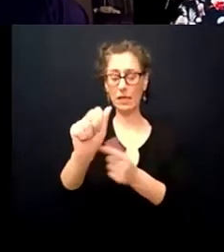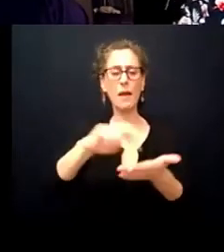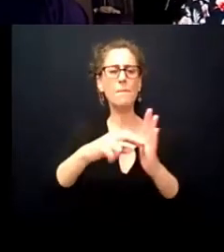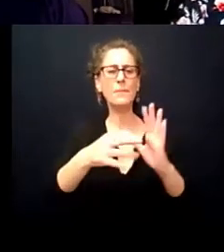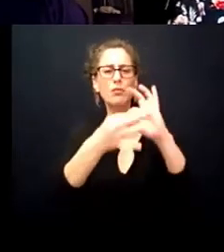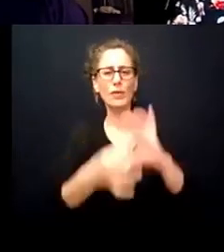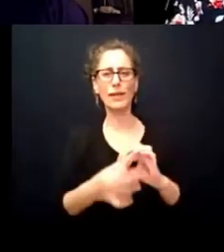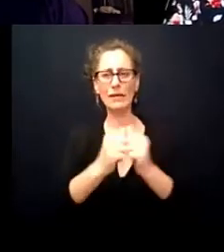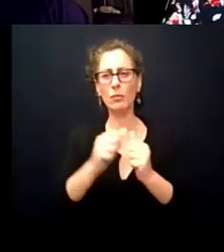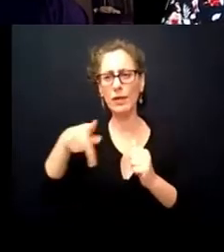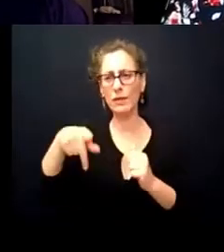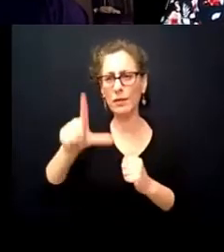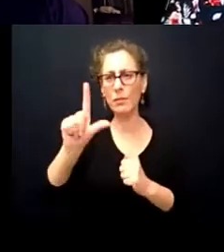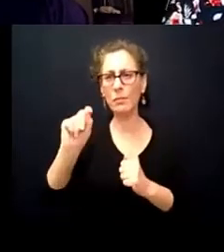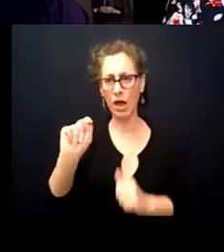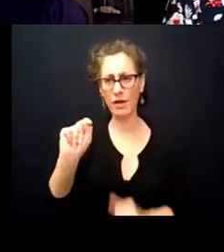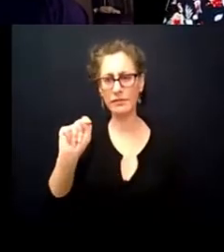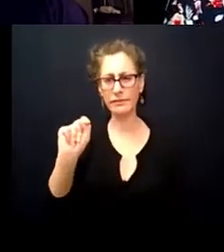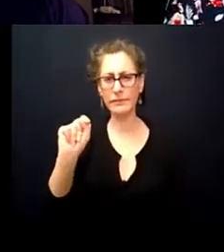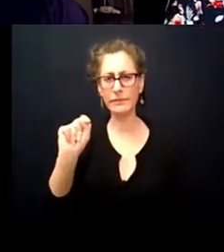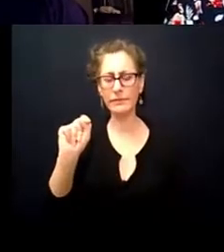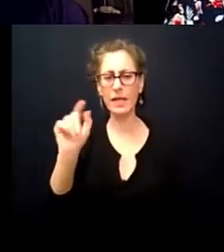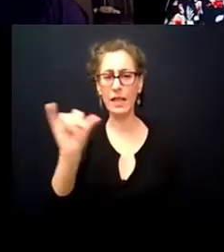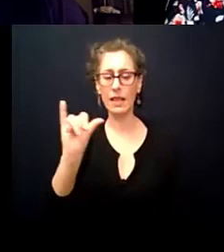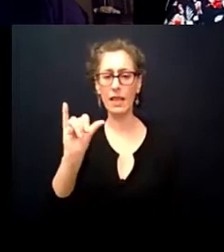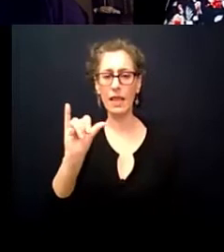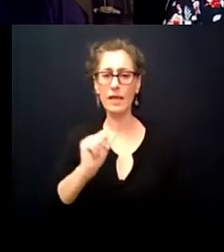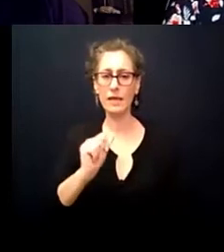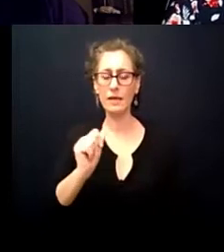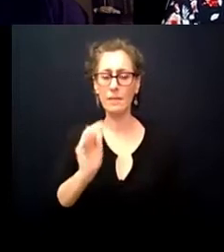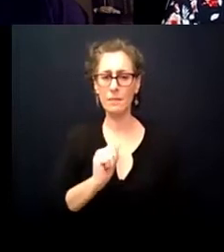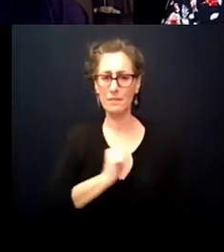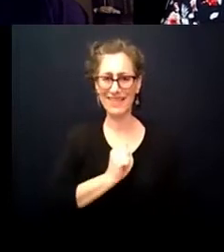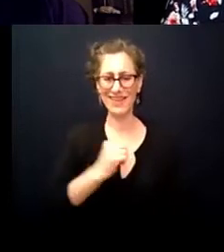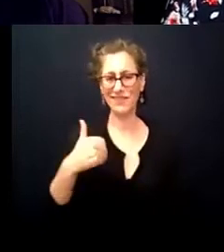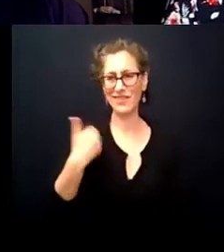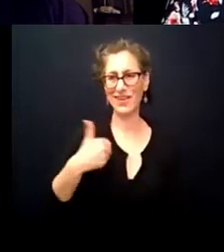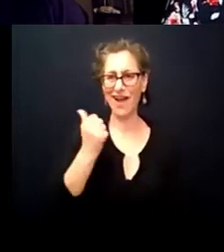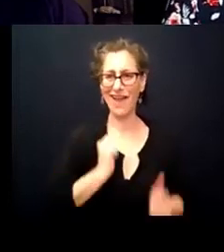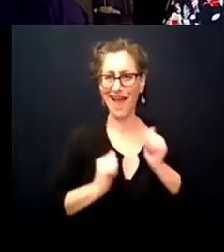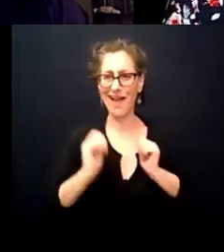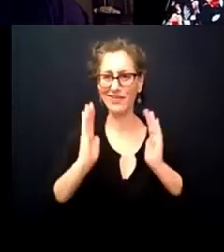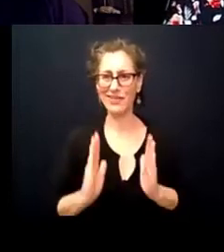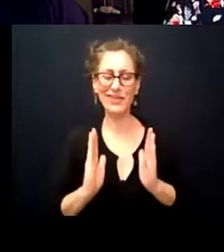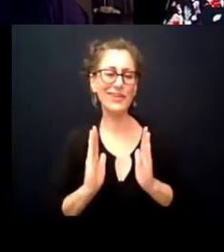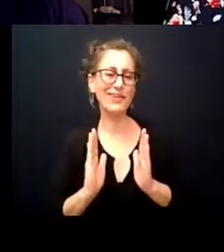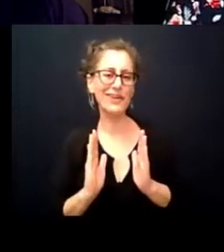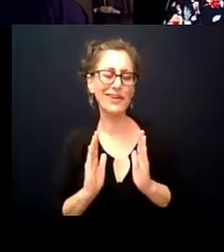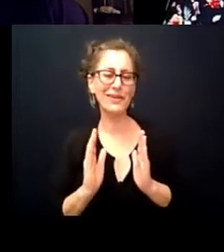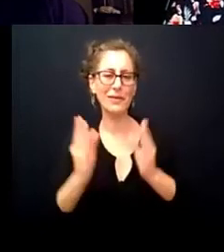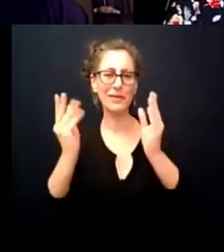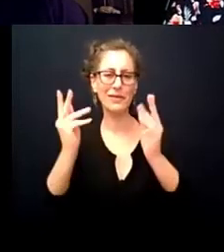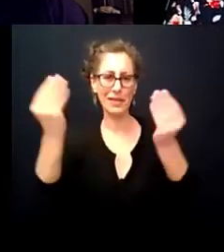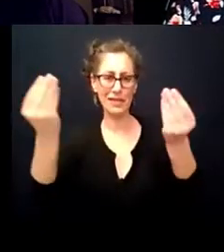to the plot. And so like when I was a young actor, when I was told I wouldn't